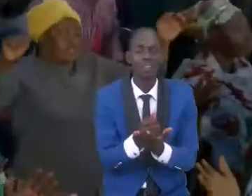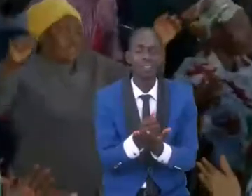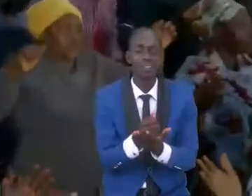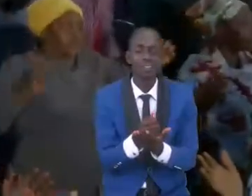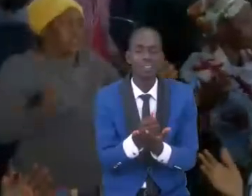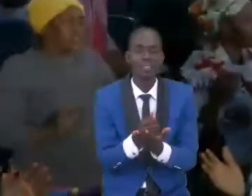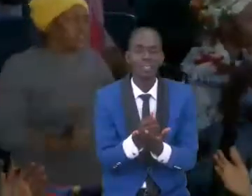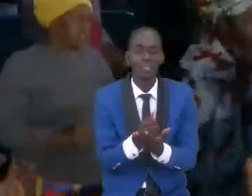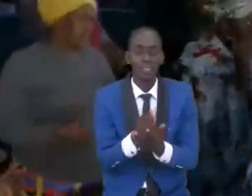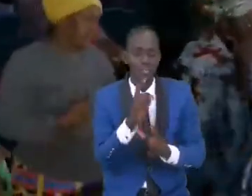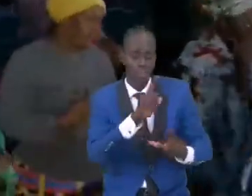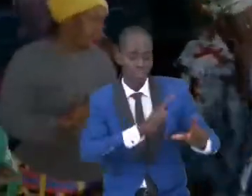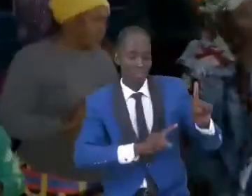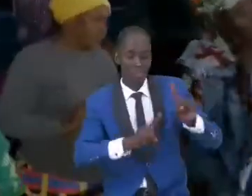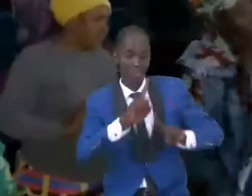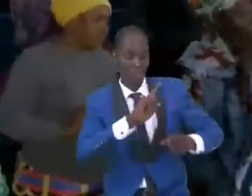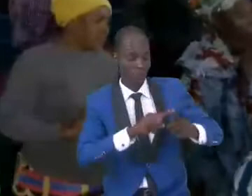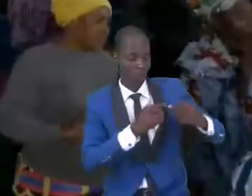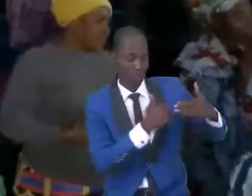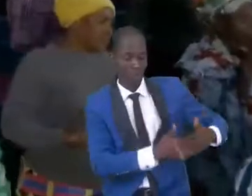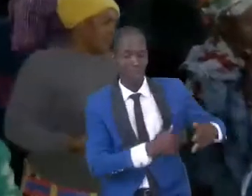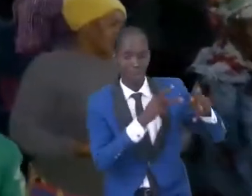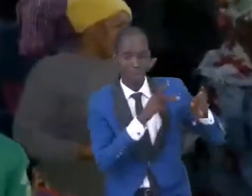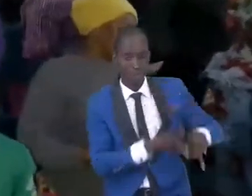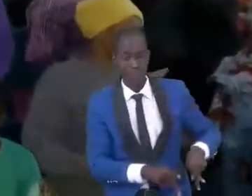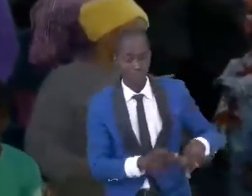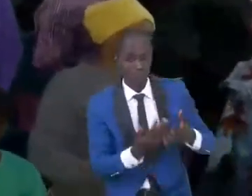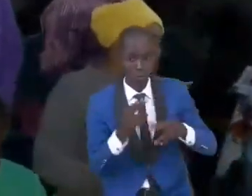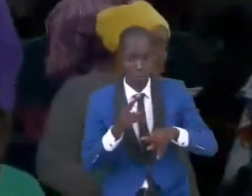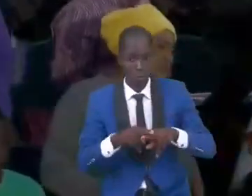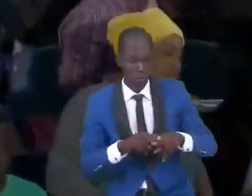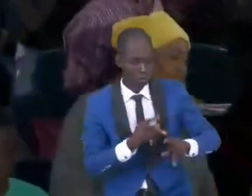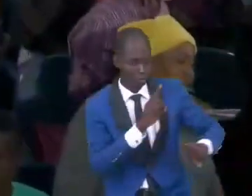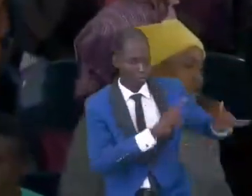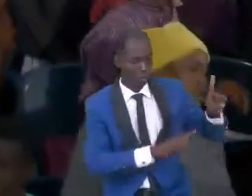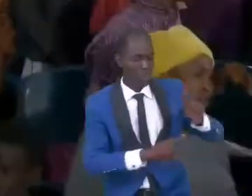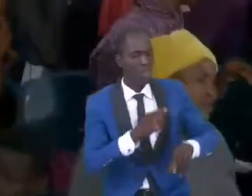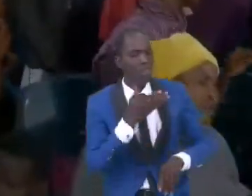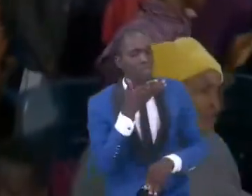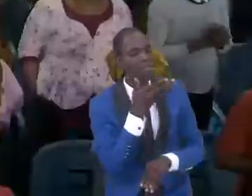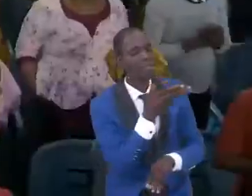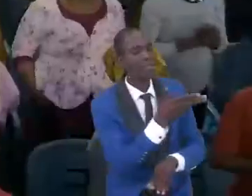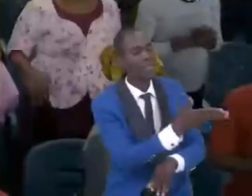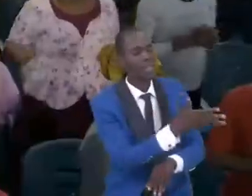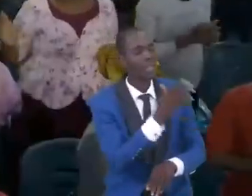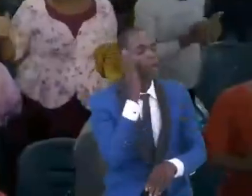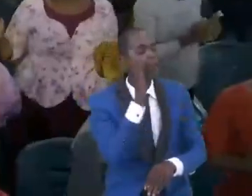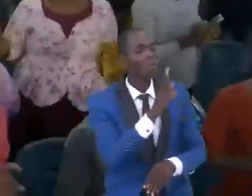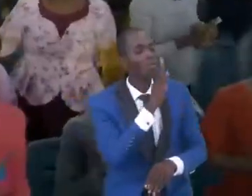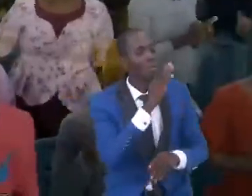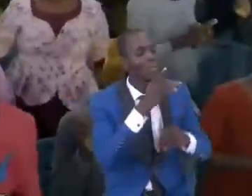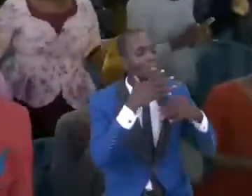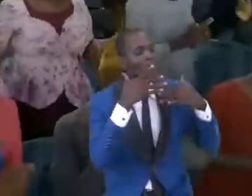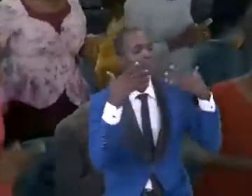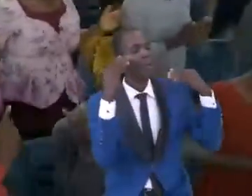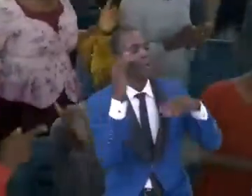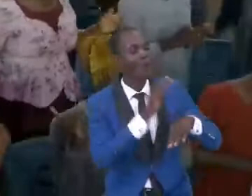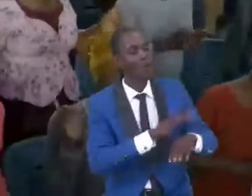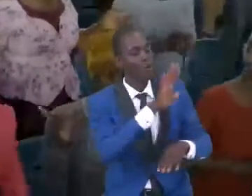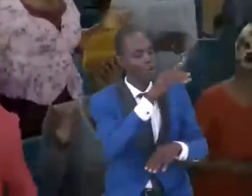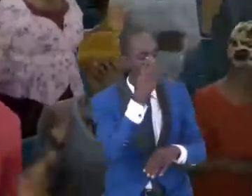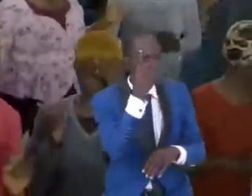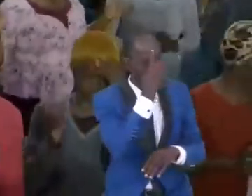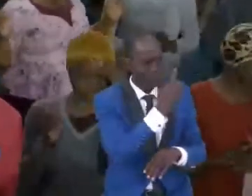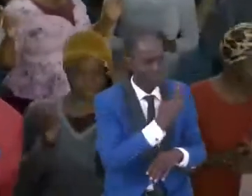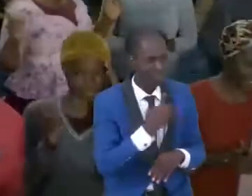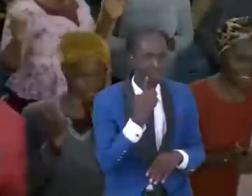Tell the person by your side, before you sit down, there will be a smile on your face. How